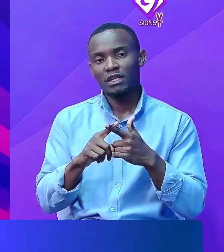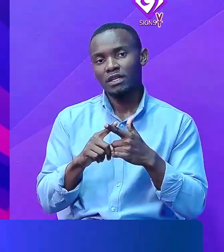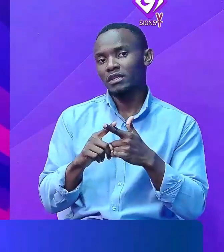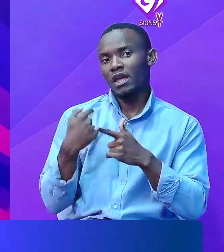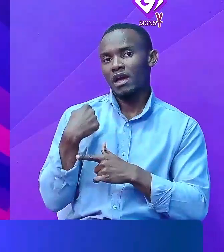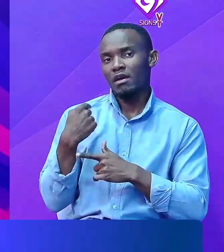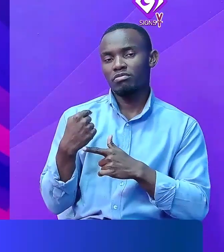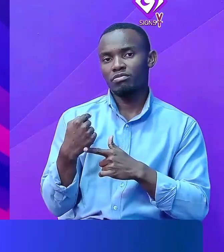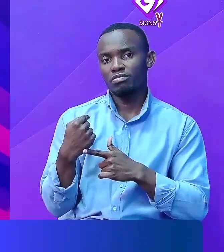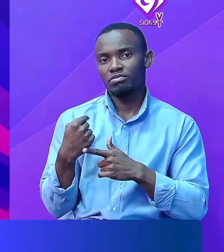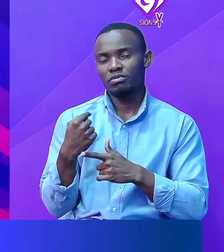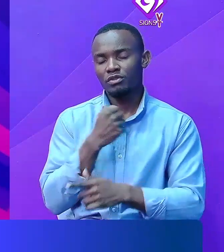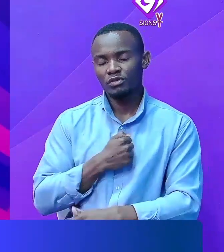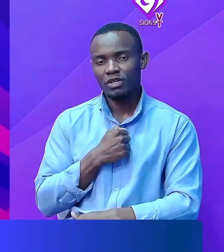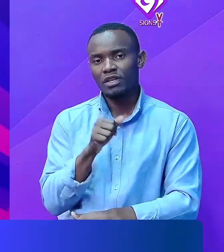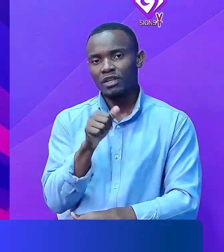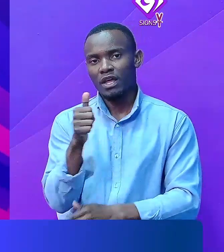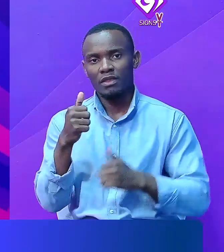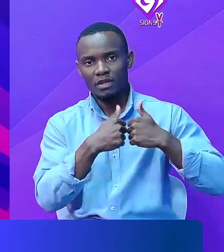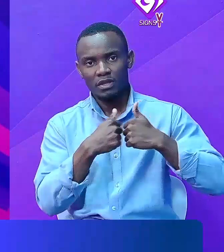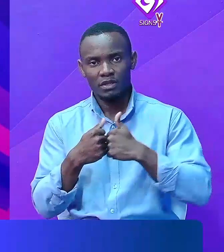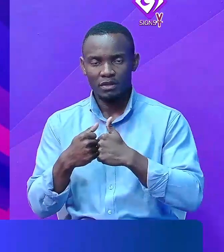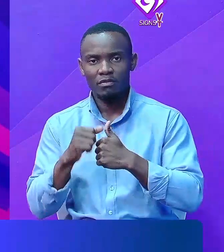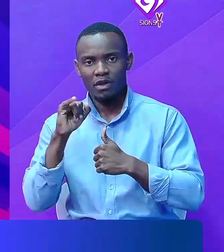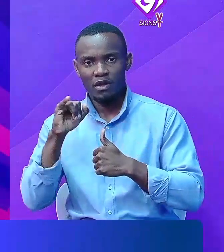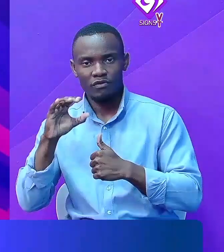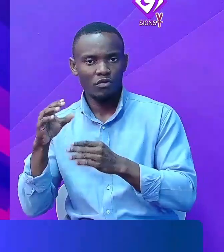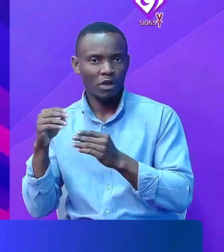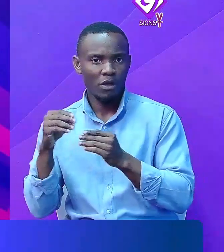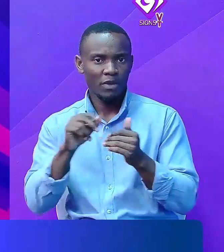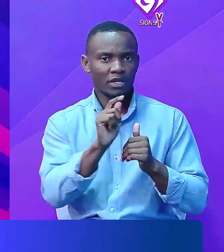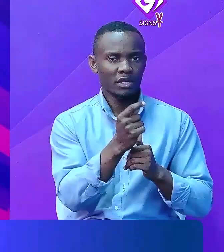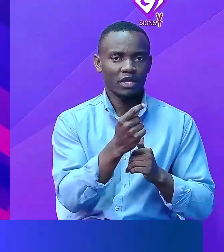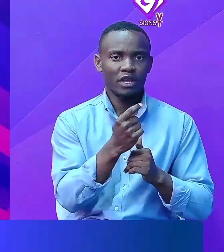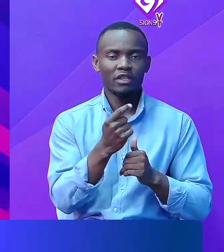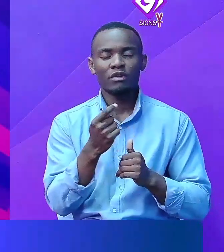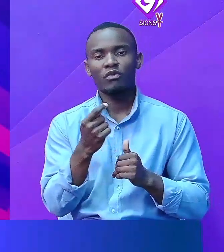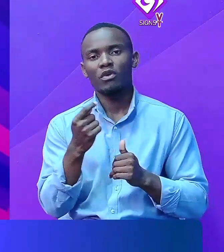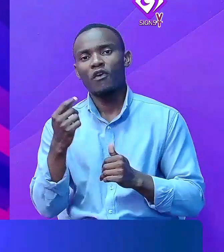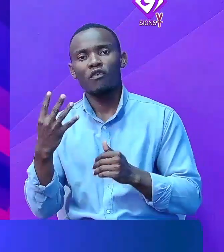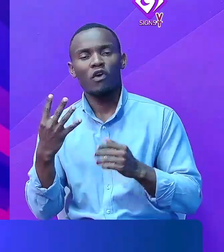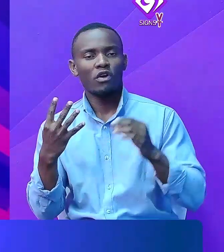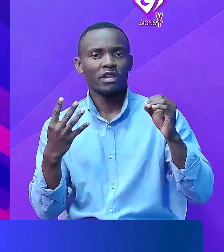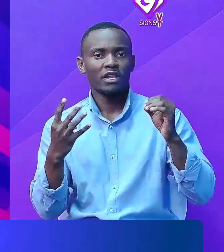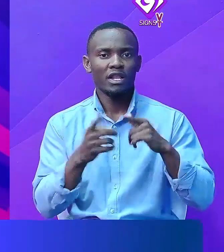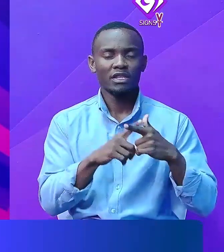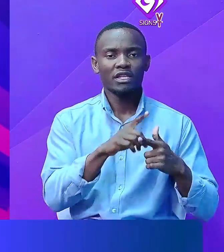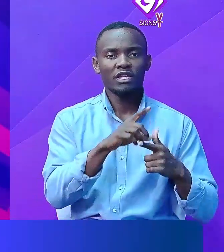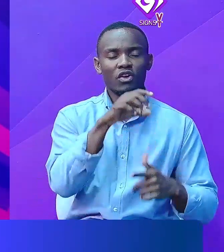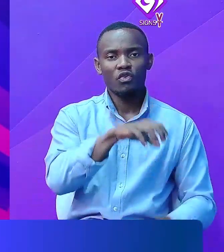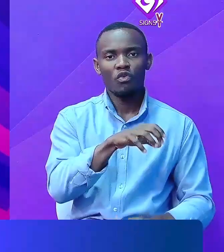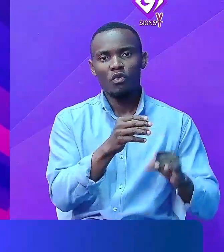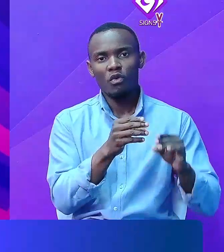about, beat Kenya 3-0. And the DR Congo beat Sudan 1-0. And Morocco